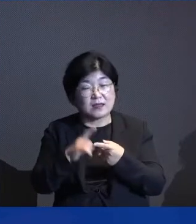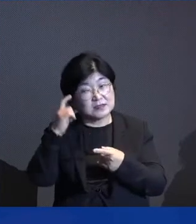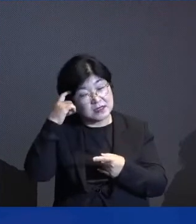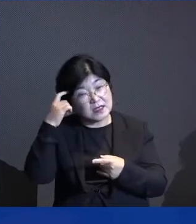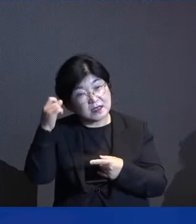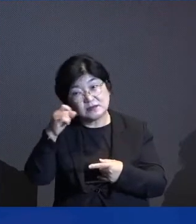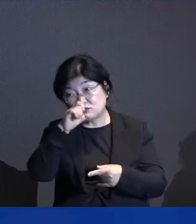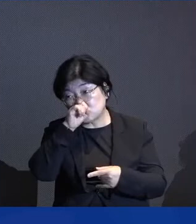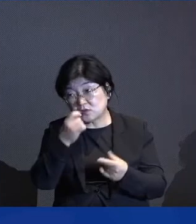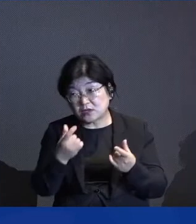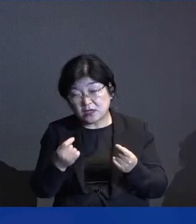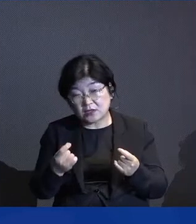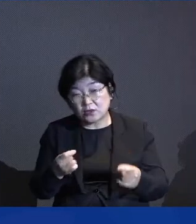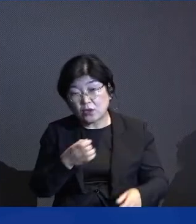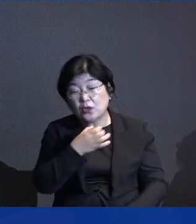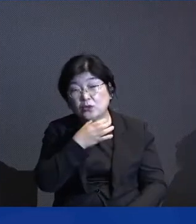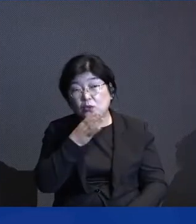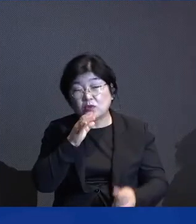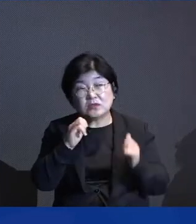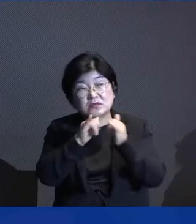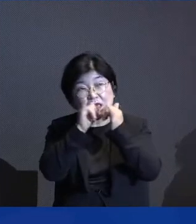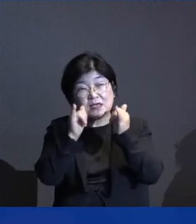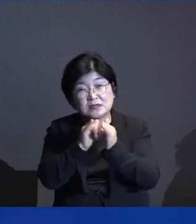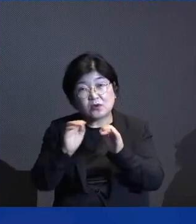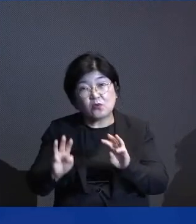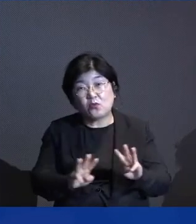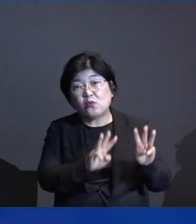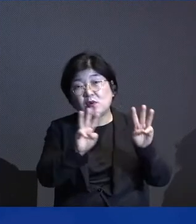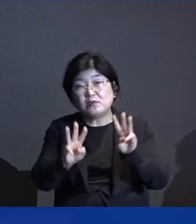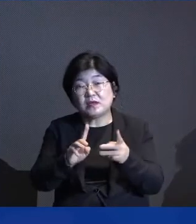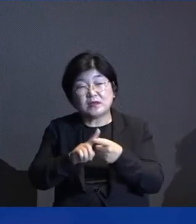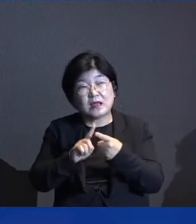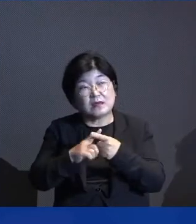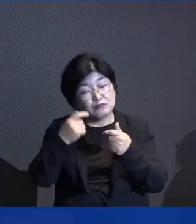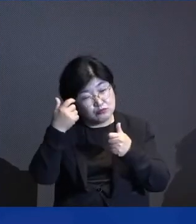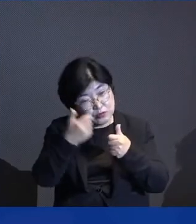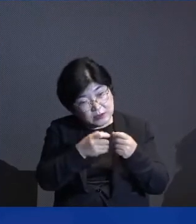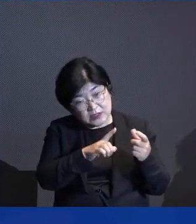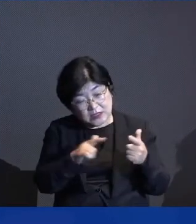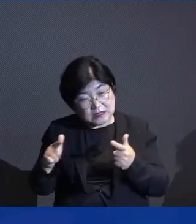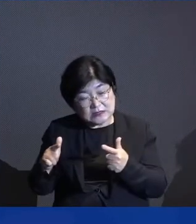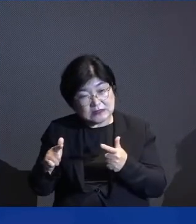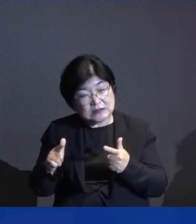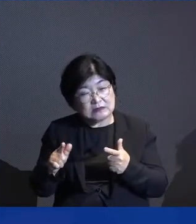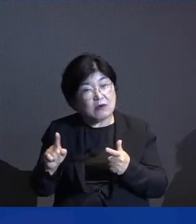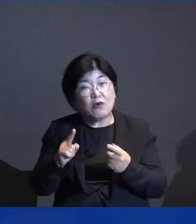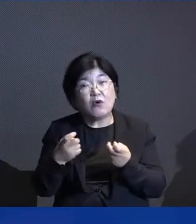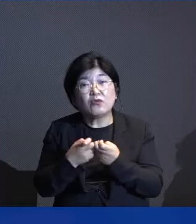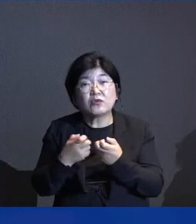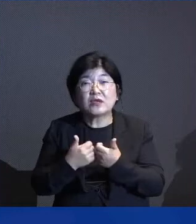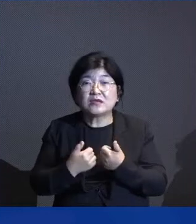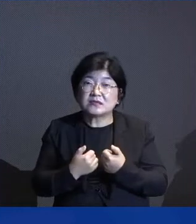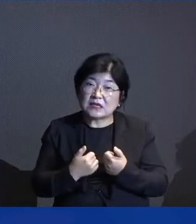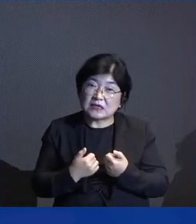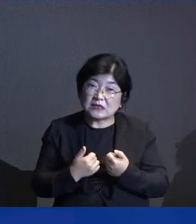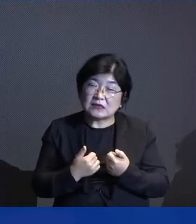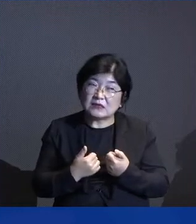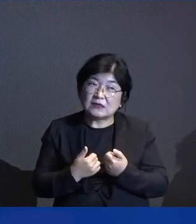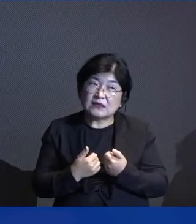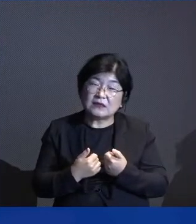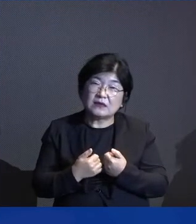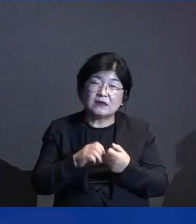of older adults. So how I start with the first question, I would